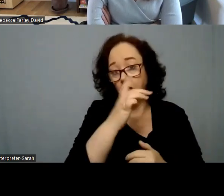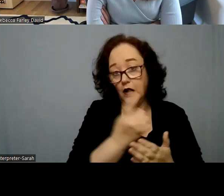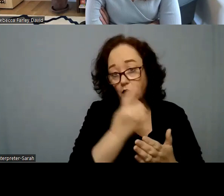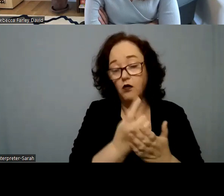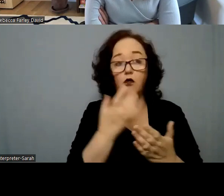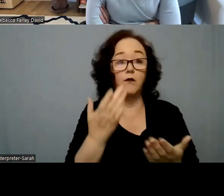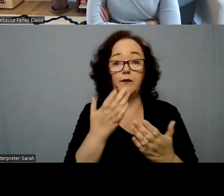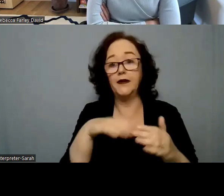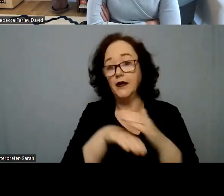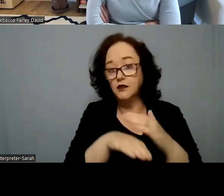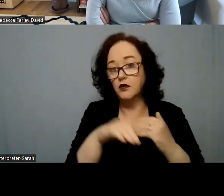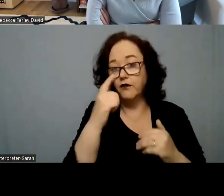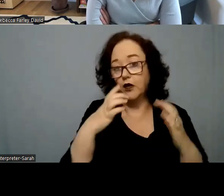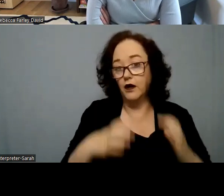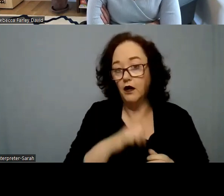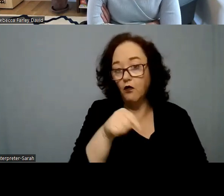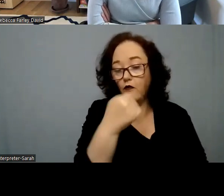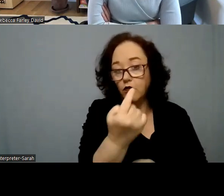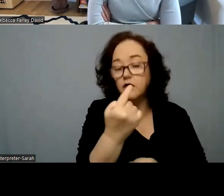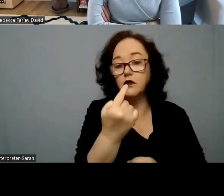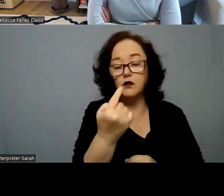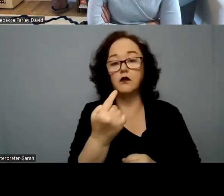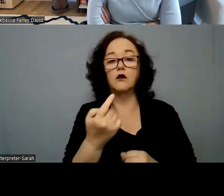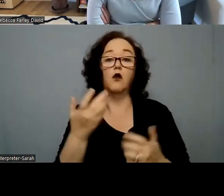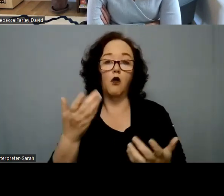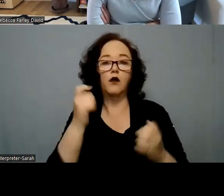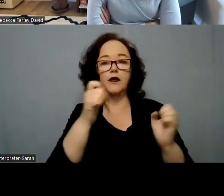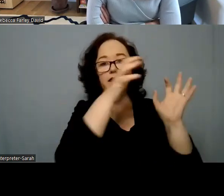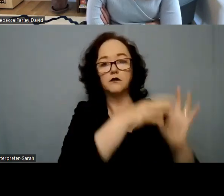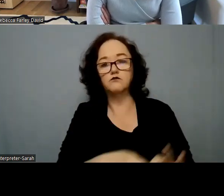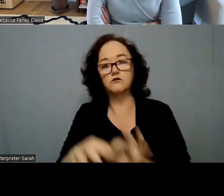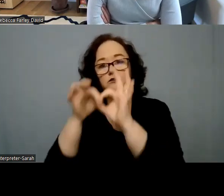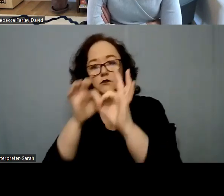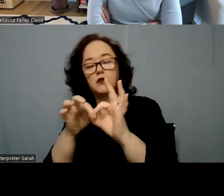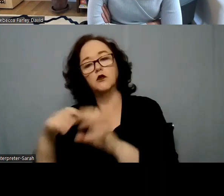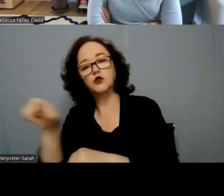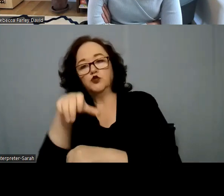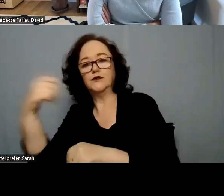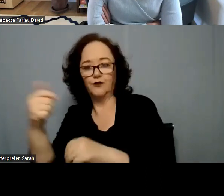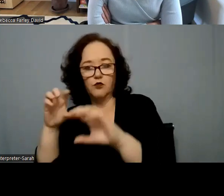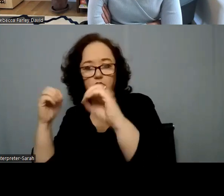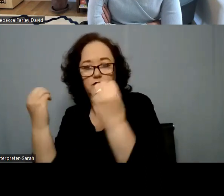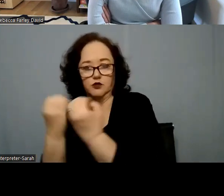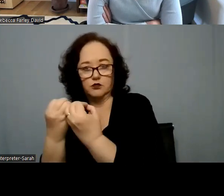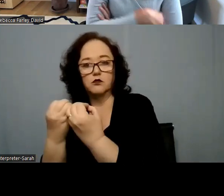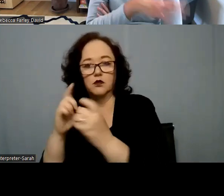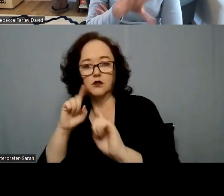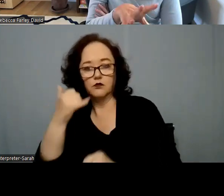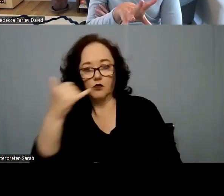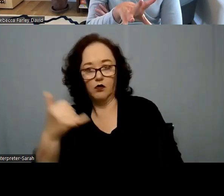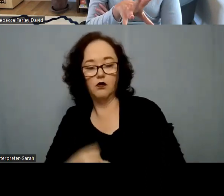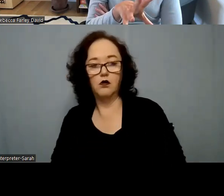refer individuals to a crisis call line operated by another provider in their community. So you can see here the opportunity